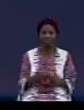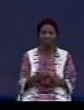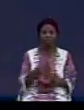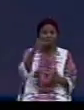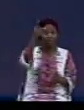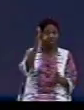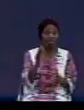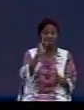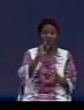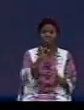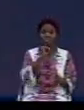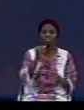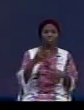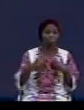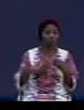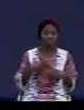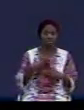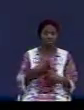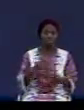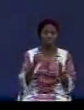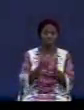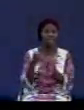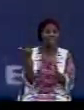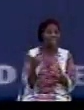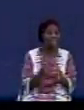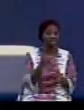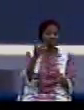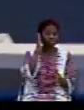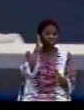any should perish, but that